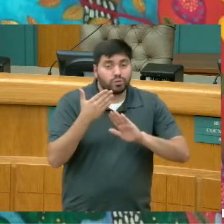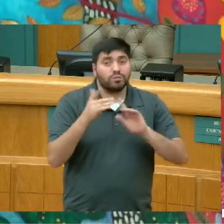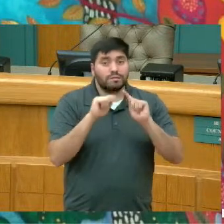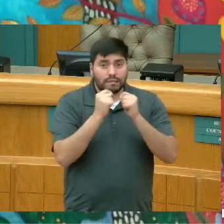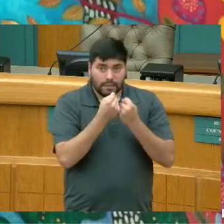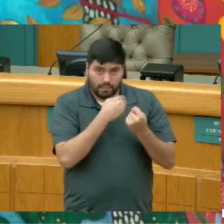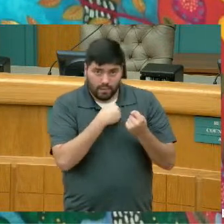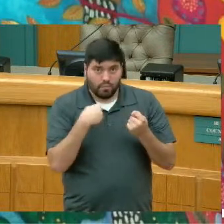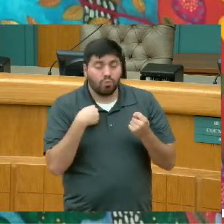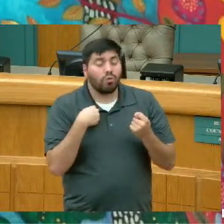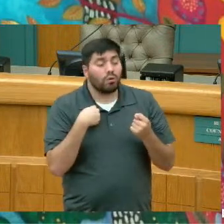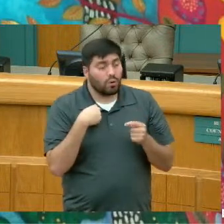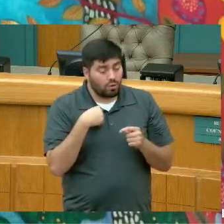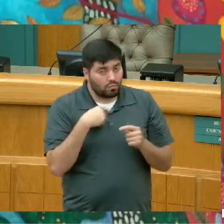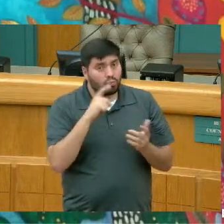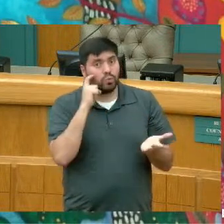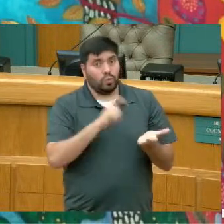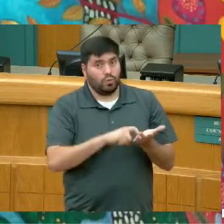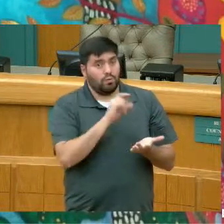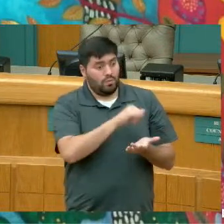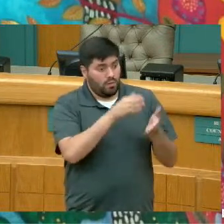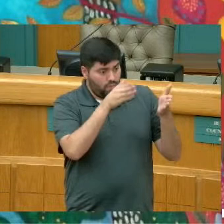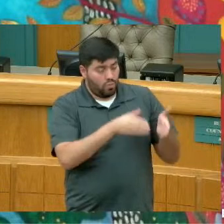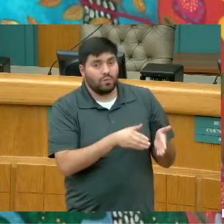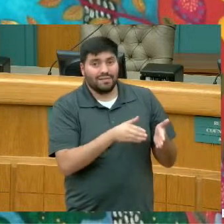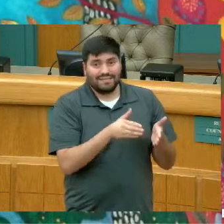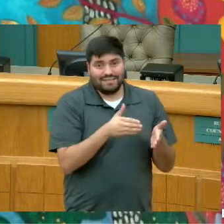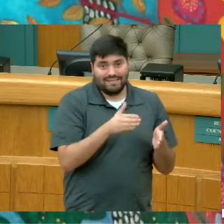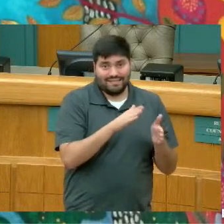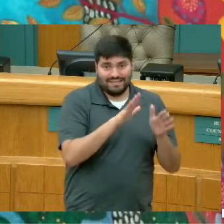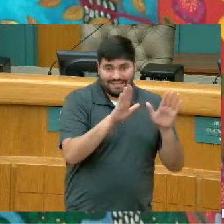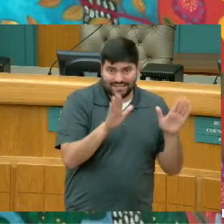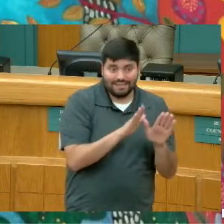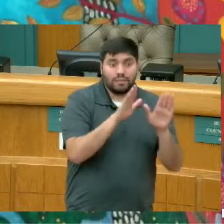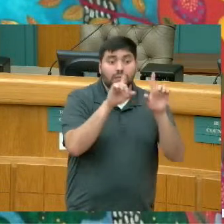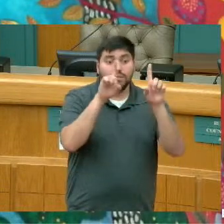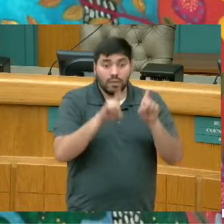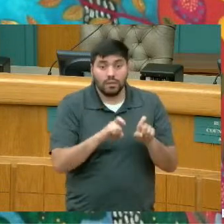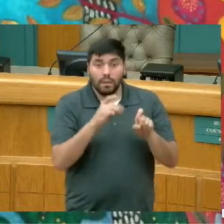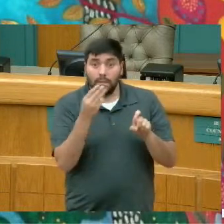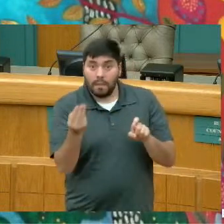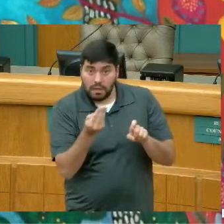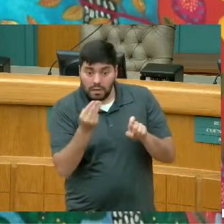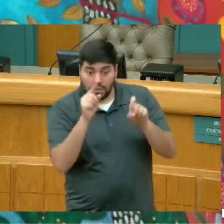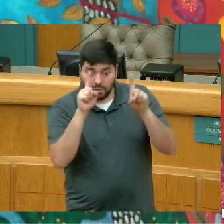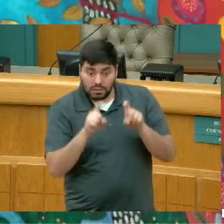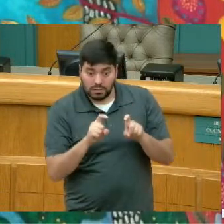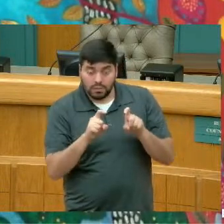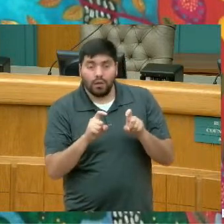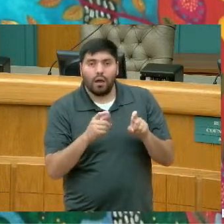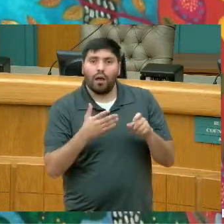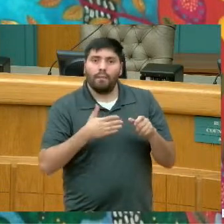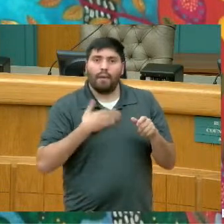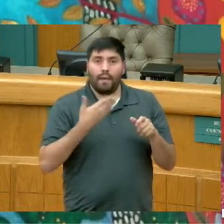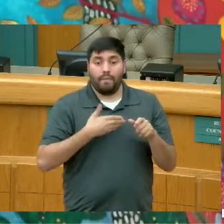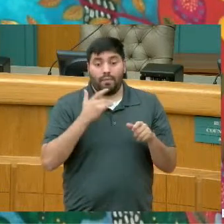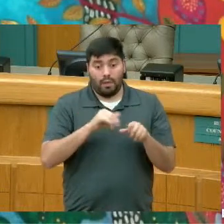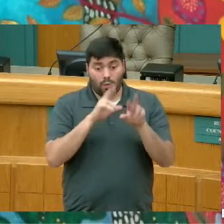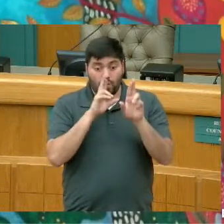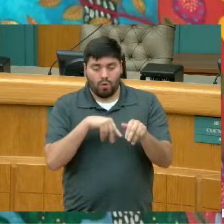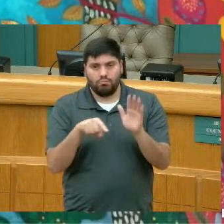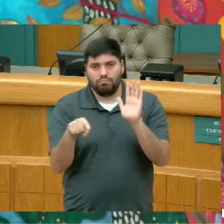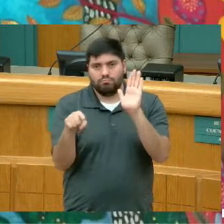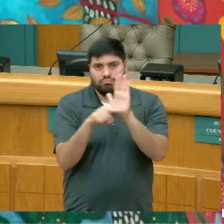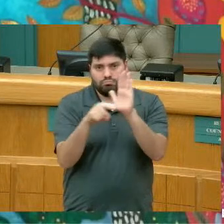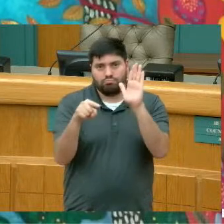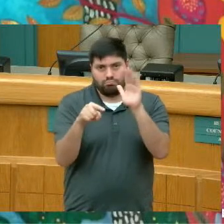ride-out team members, learned of this particular exposure on Sunday. We were tested on Monday, and I'm really happy to report